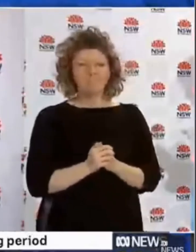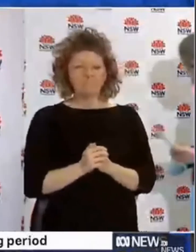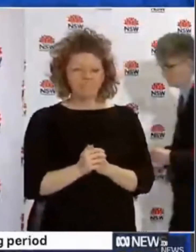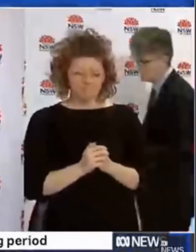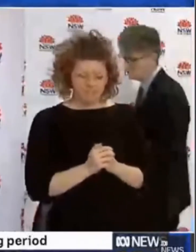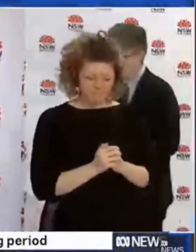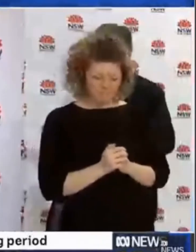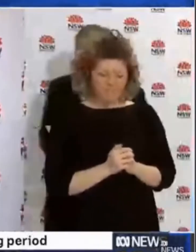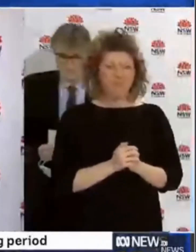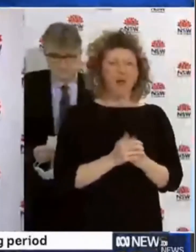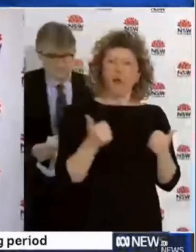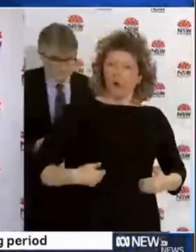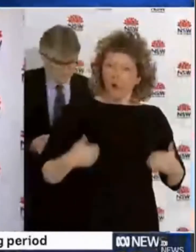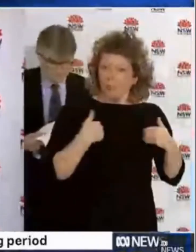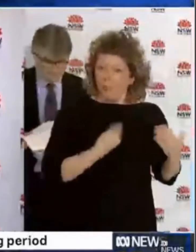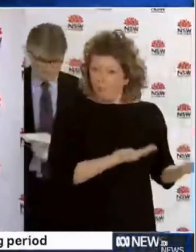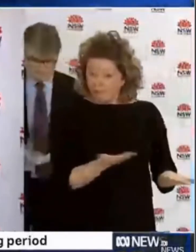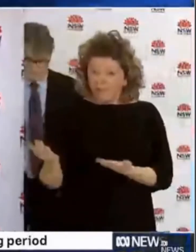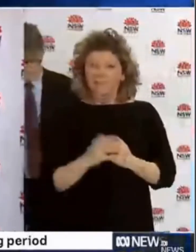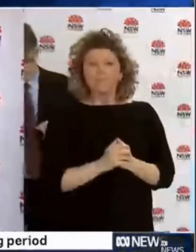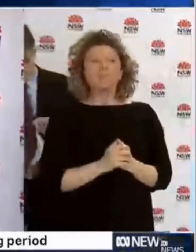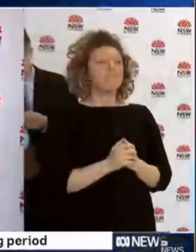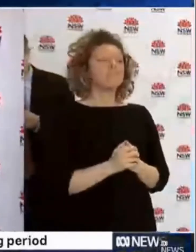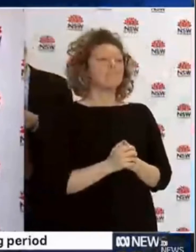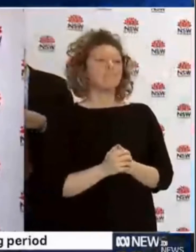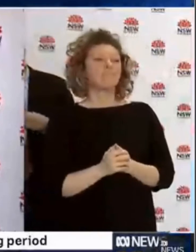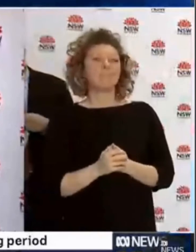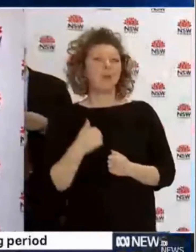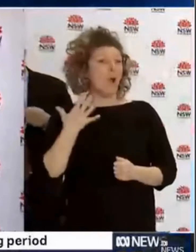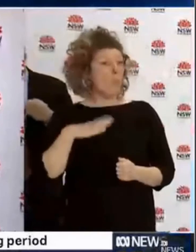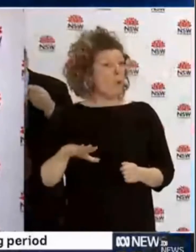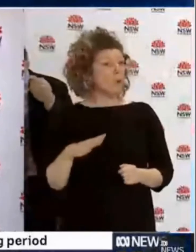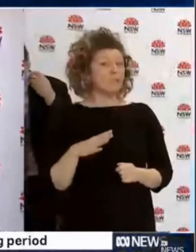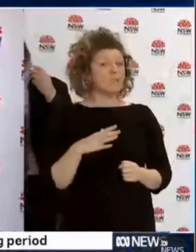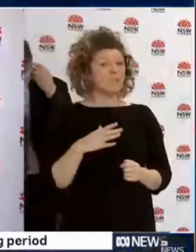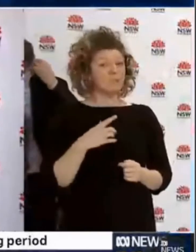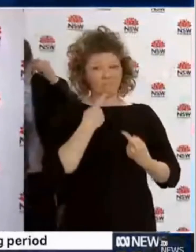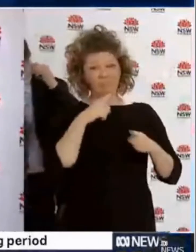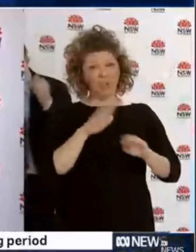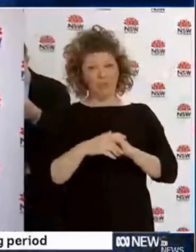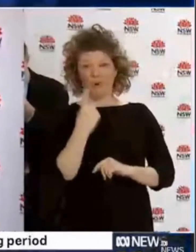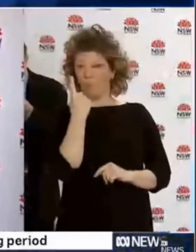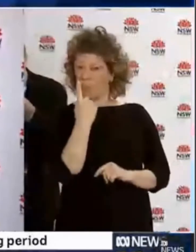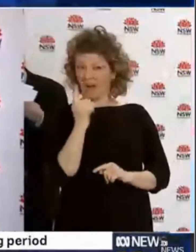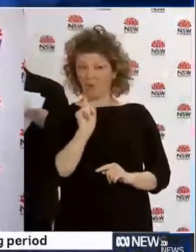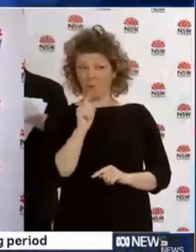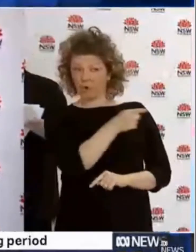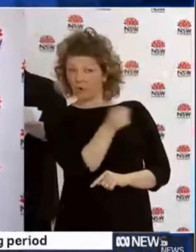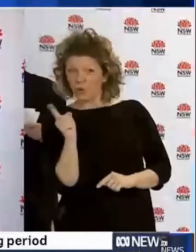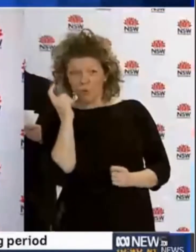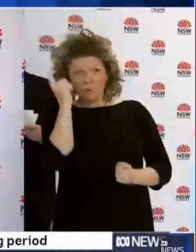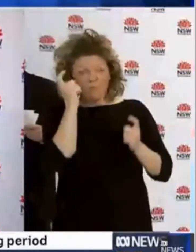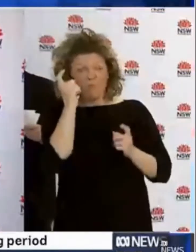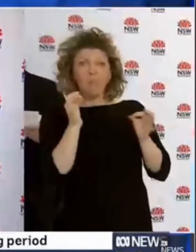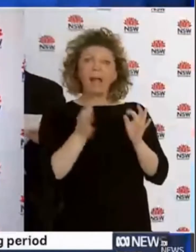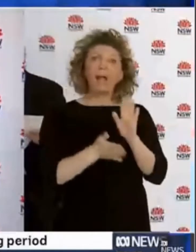you. Good morning, Minister. Good morning, ladies and gentlemen. I'd like to begin by sending one final message to anyone who is intending to go into the city